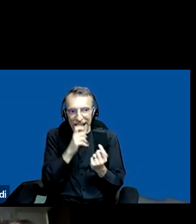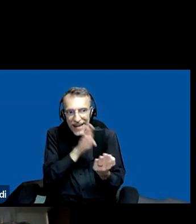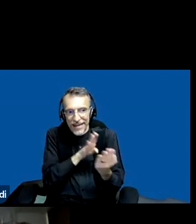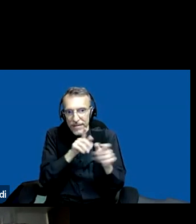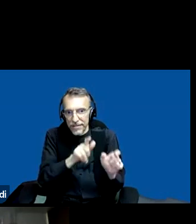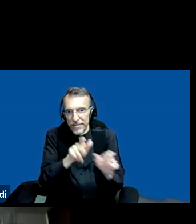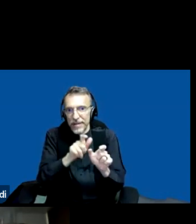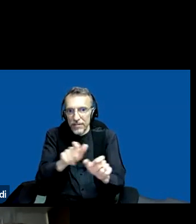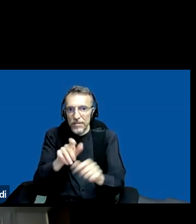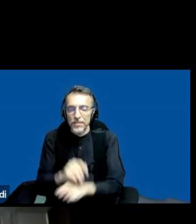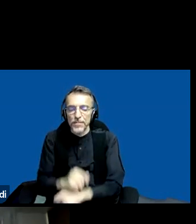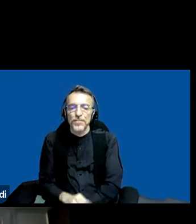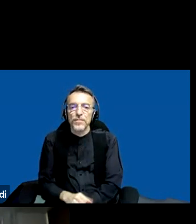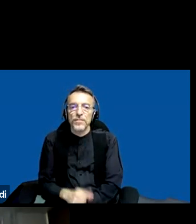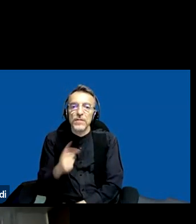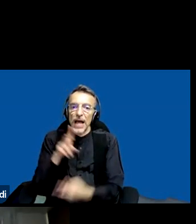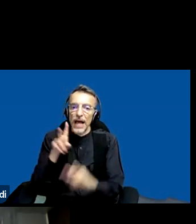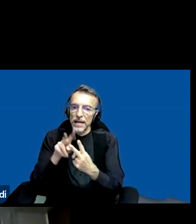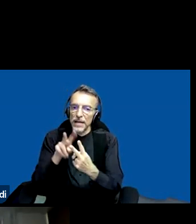a couple more.